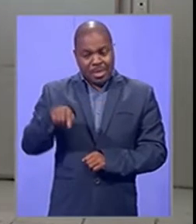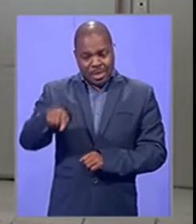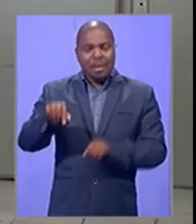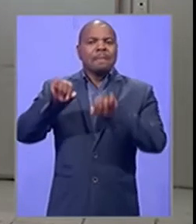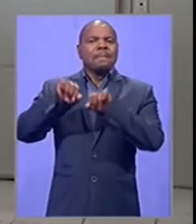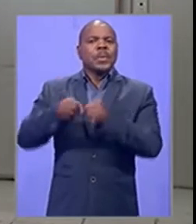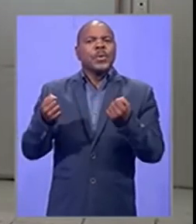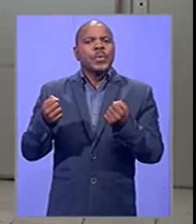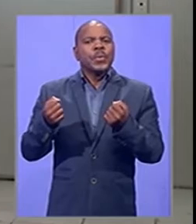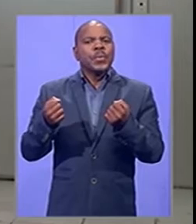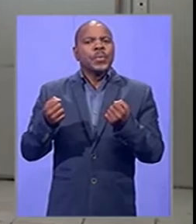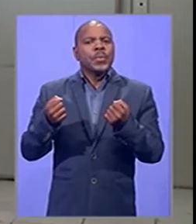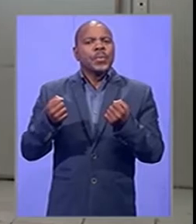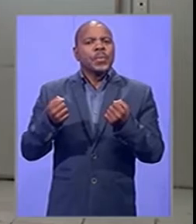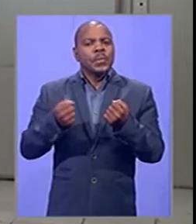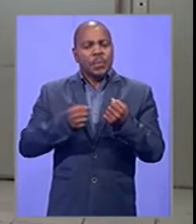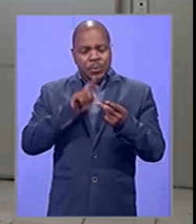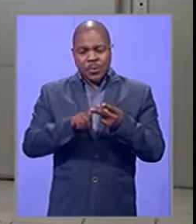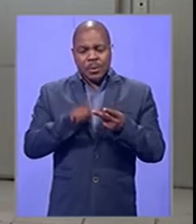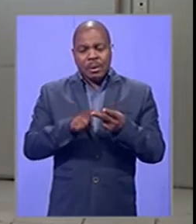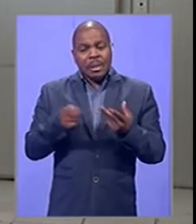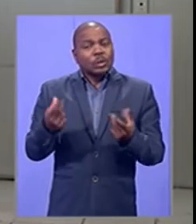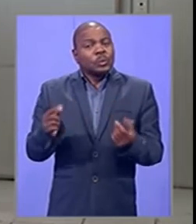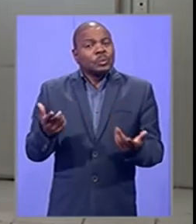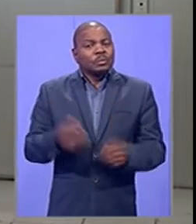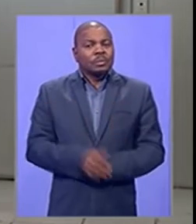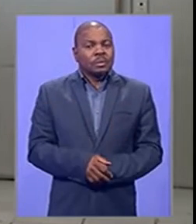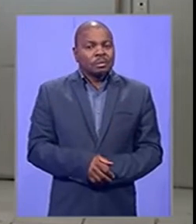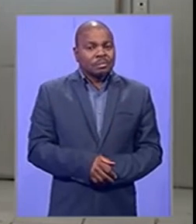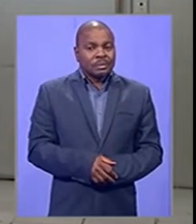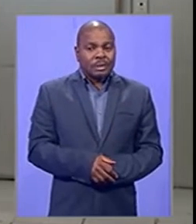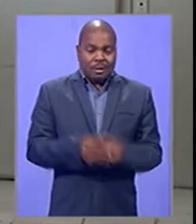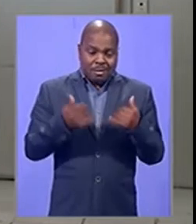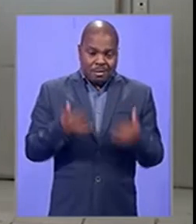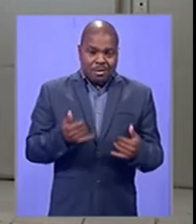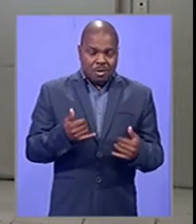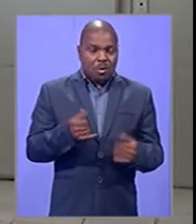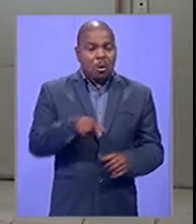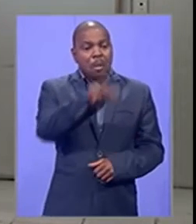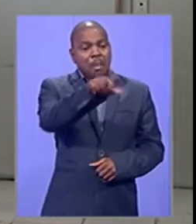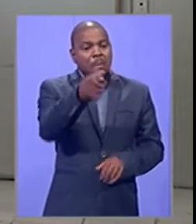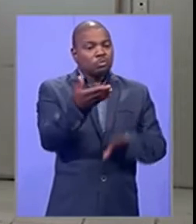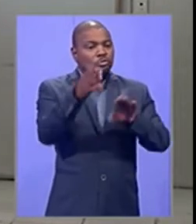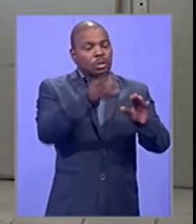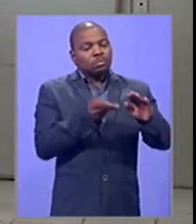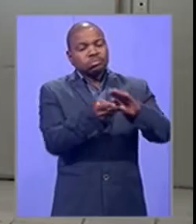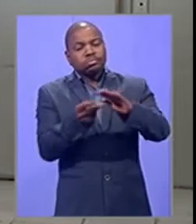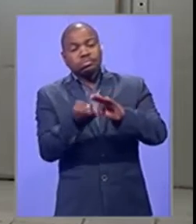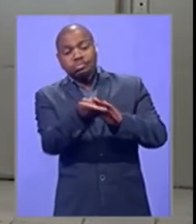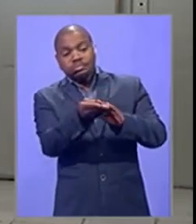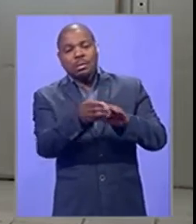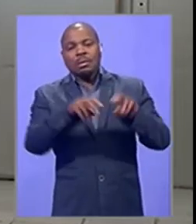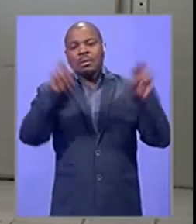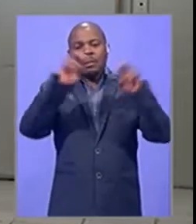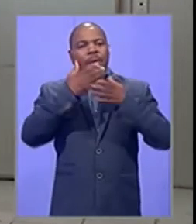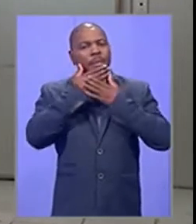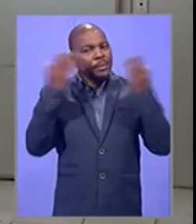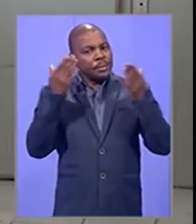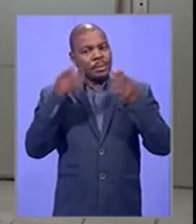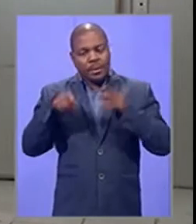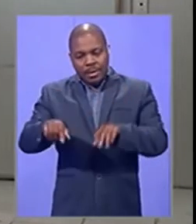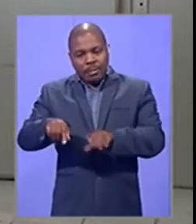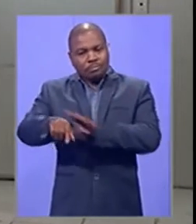down. Now, what does it do? So now there are bodies in there. There is no electricity, and the